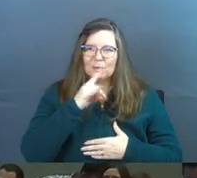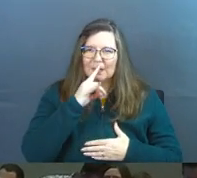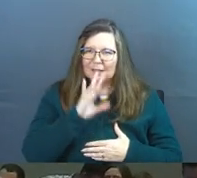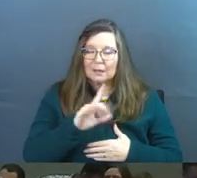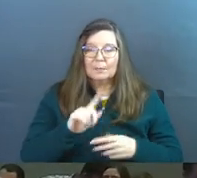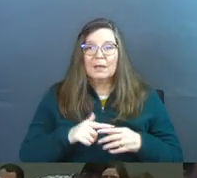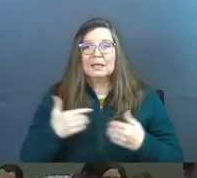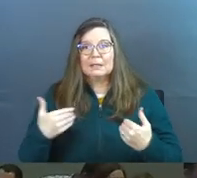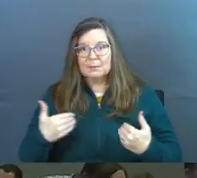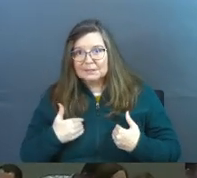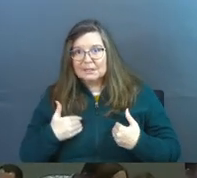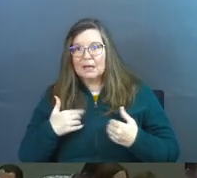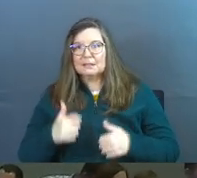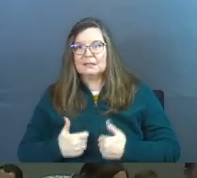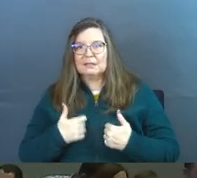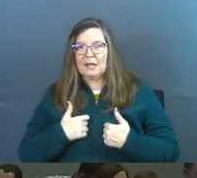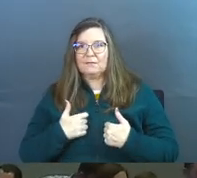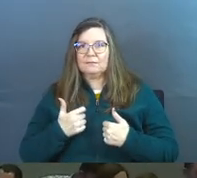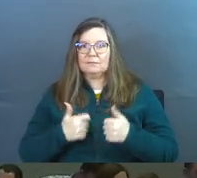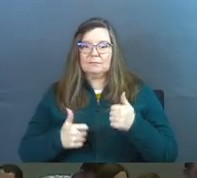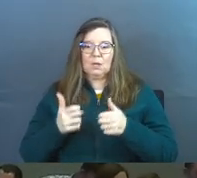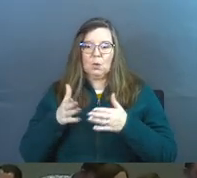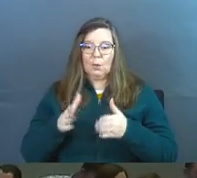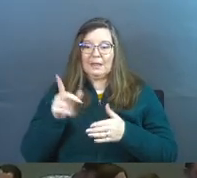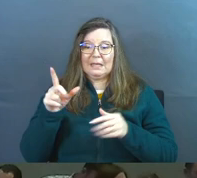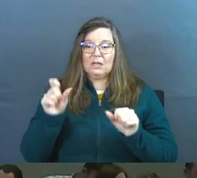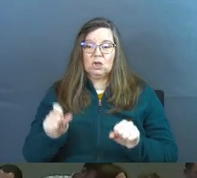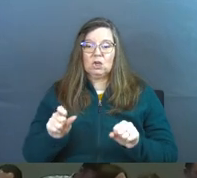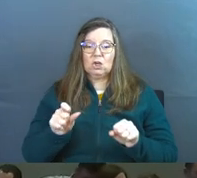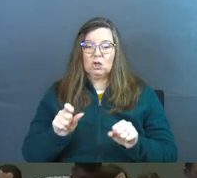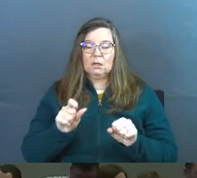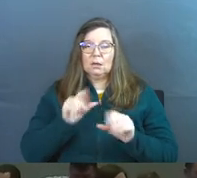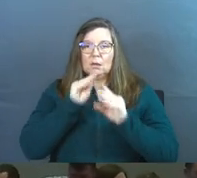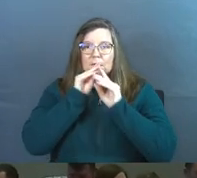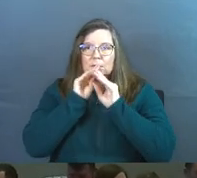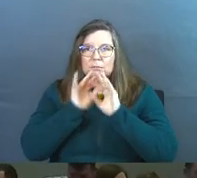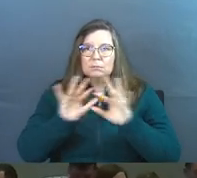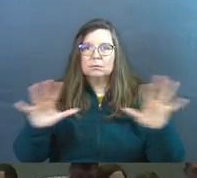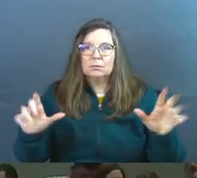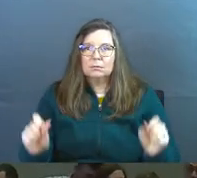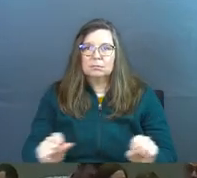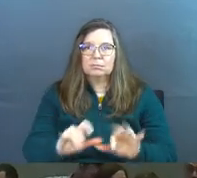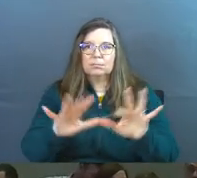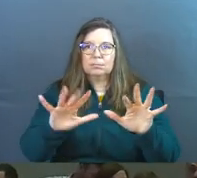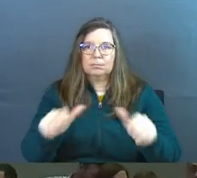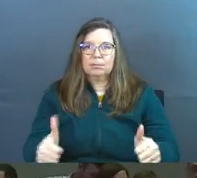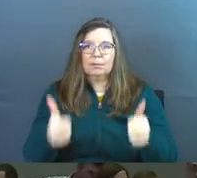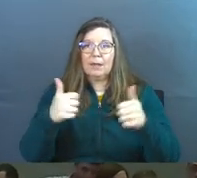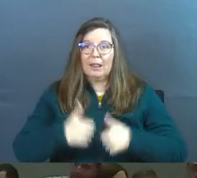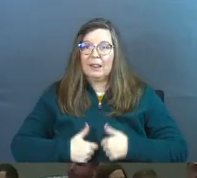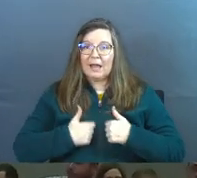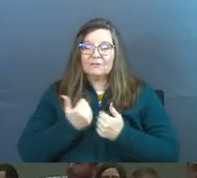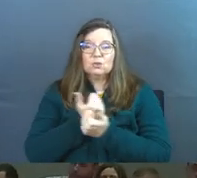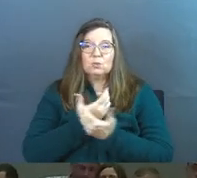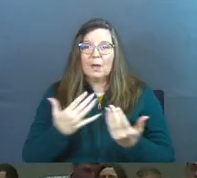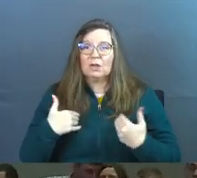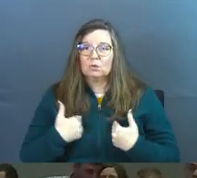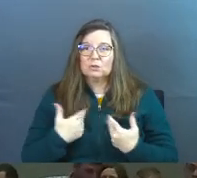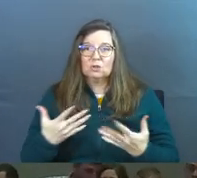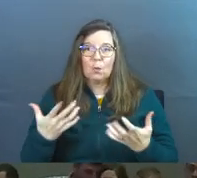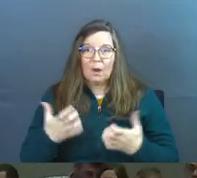but he possessed life supernaturally in a way that he could give life to any creature he wanted